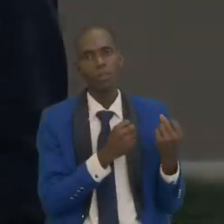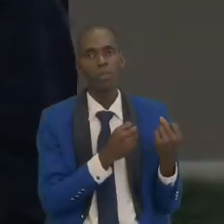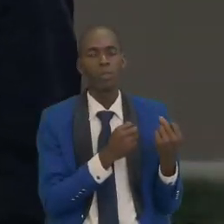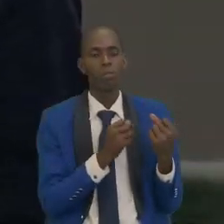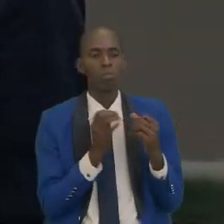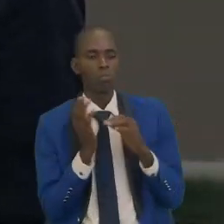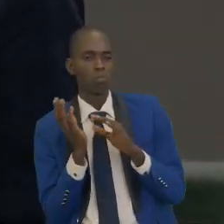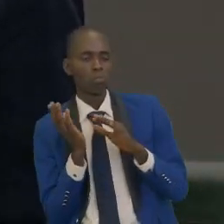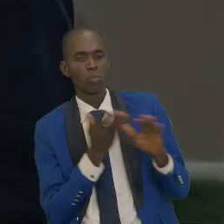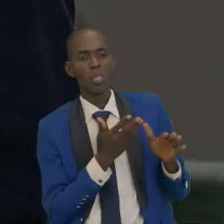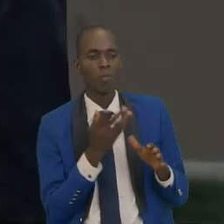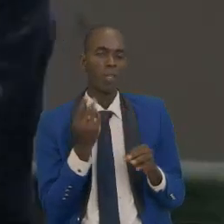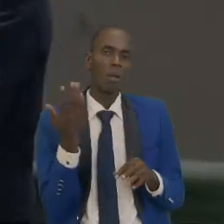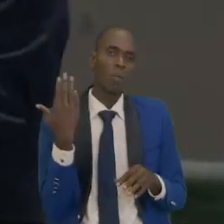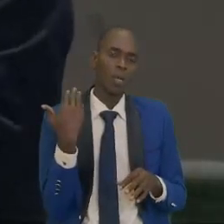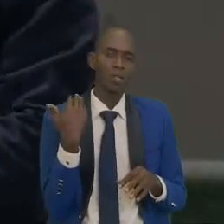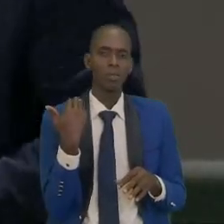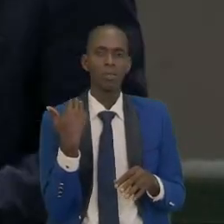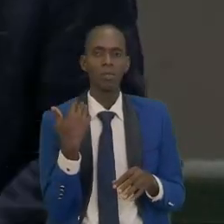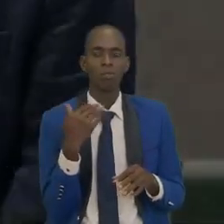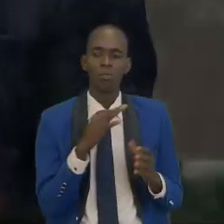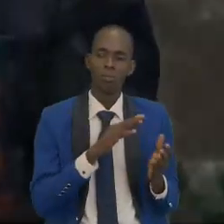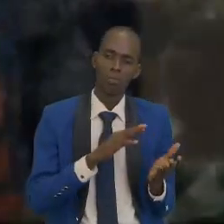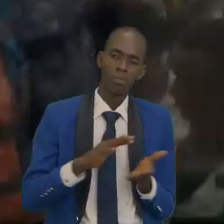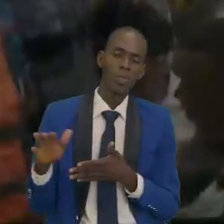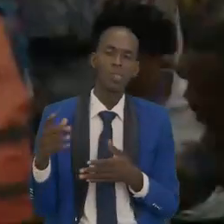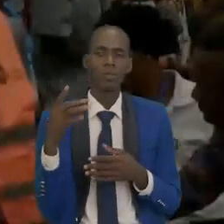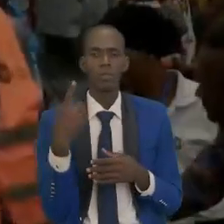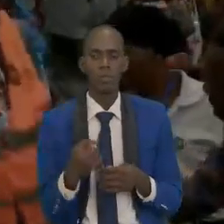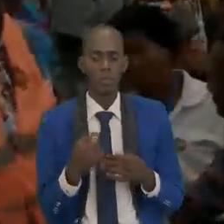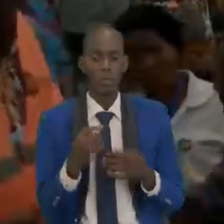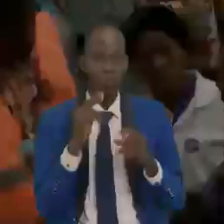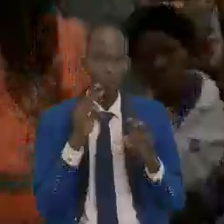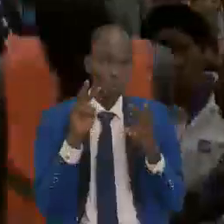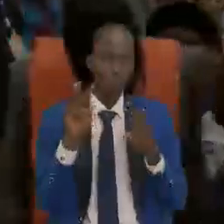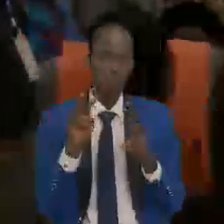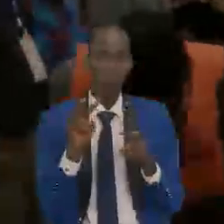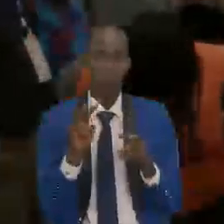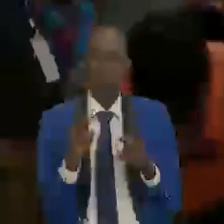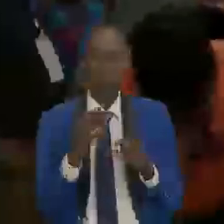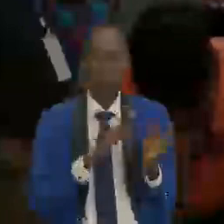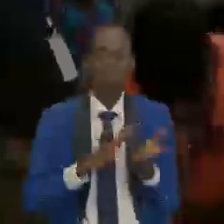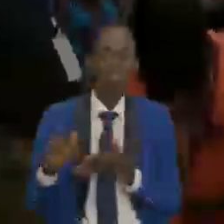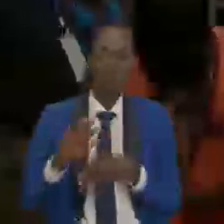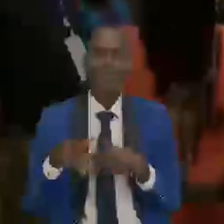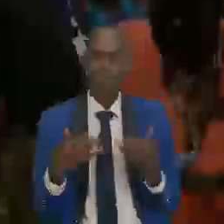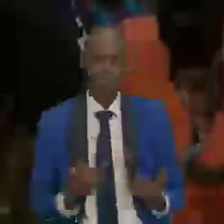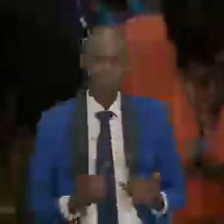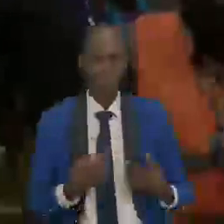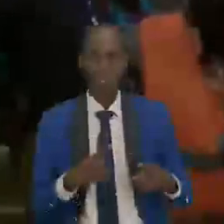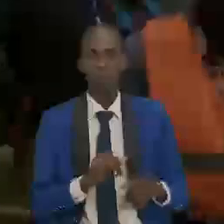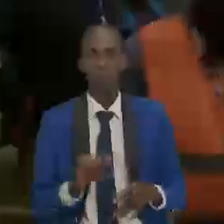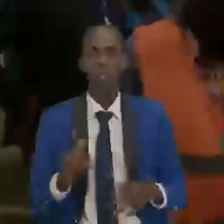from the past look away from the present age and let your eyes see